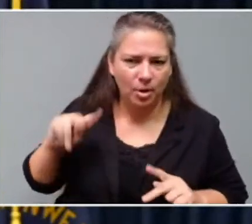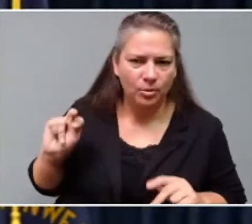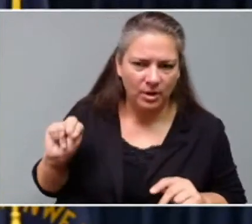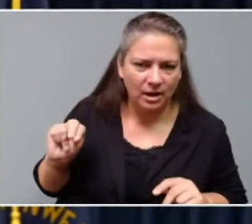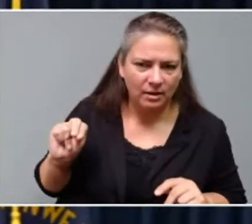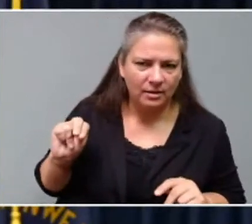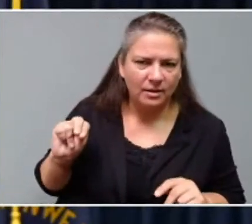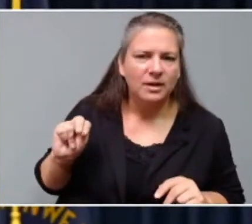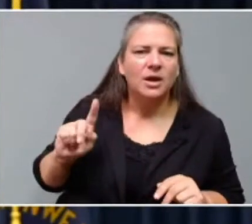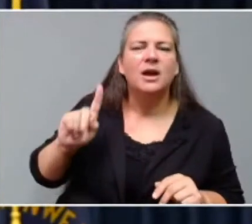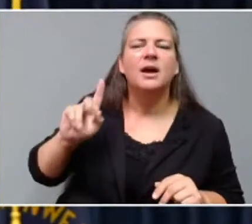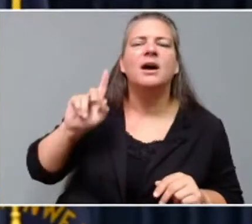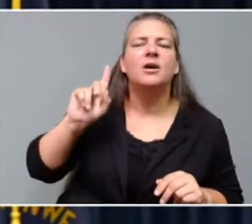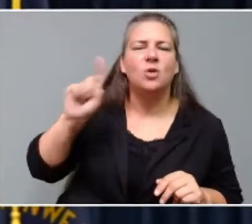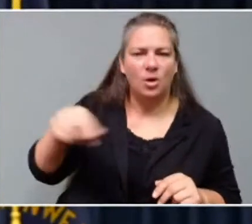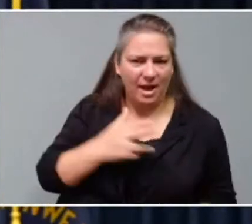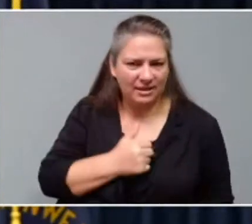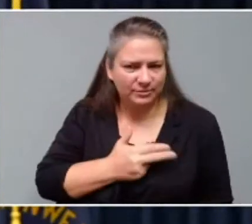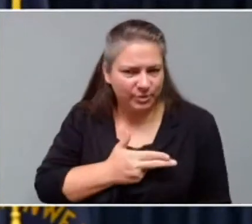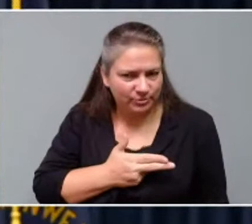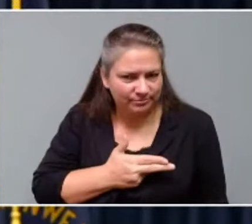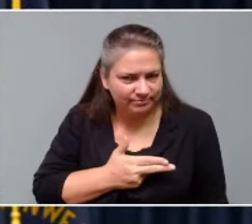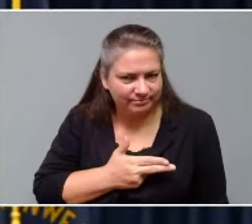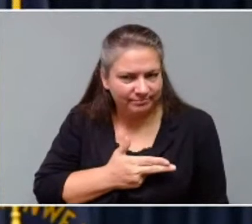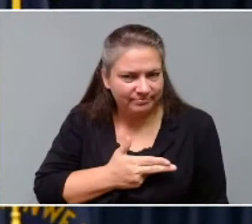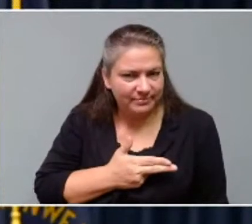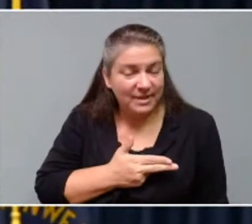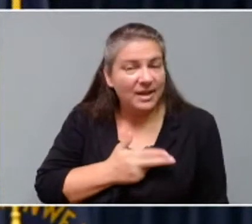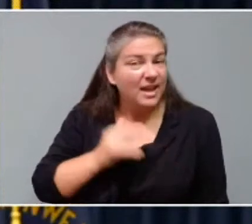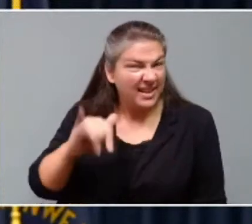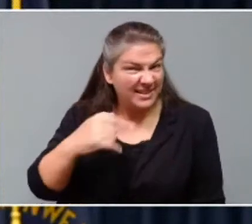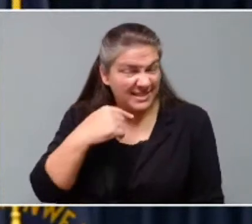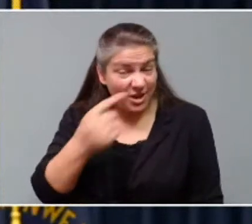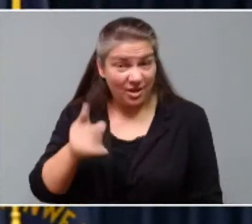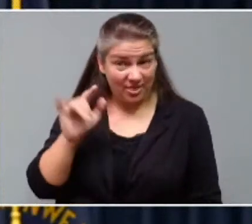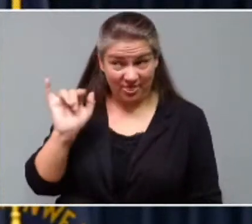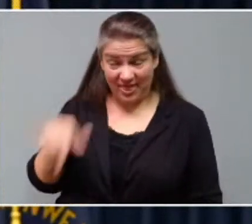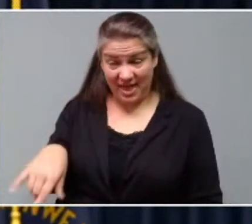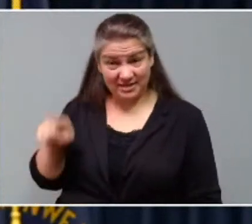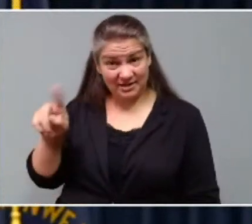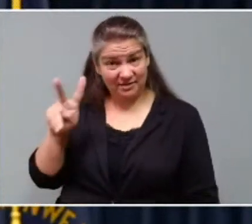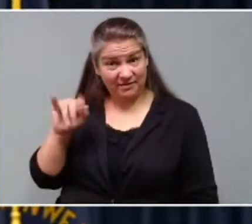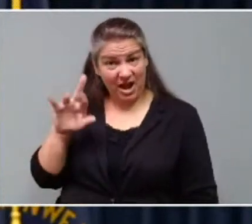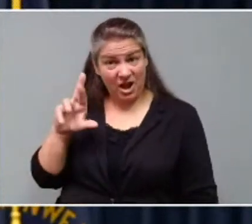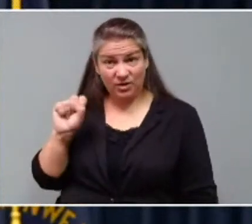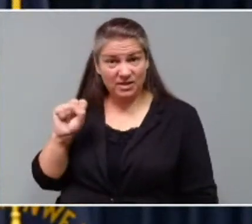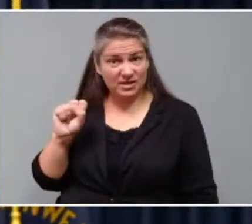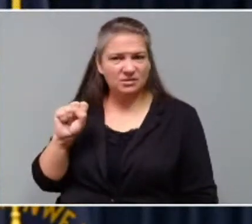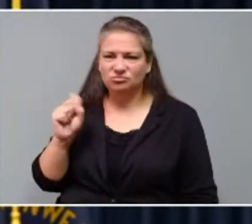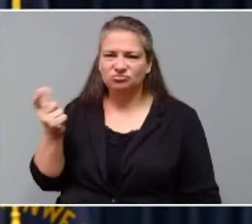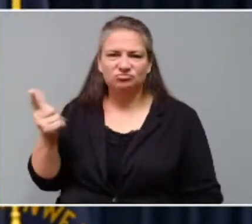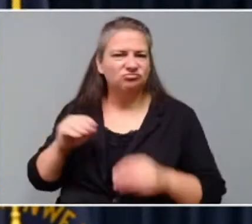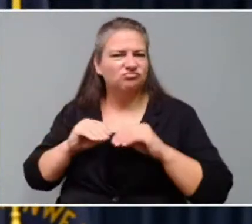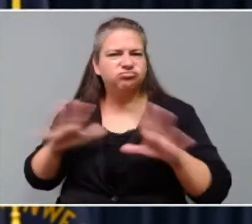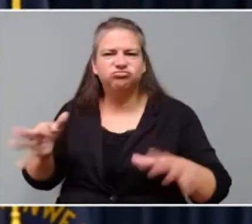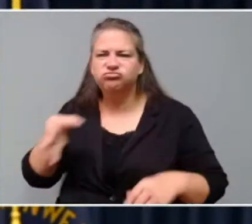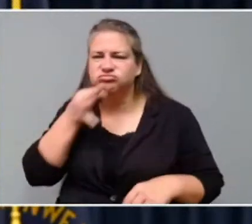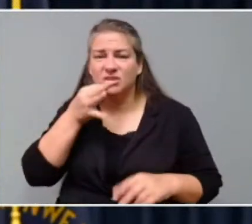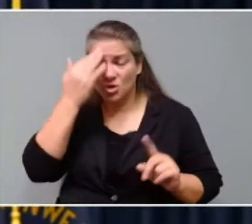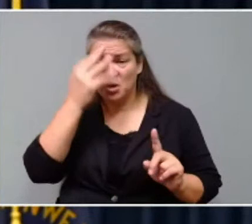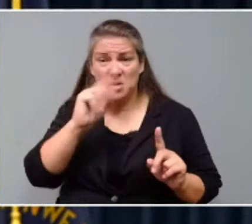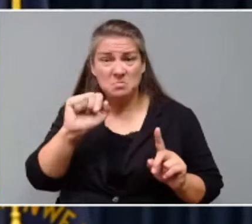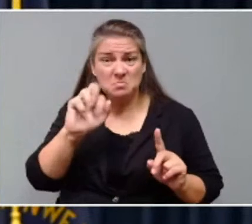this story shows you how this virus doesn't discriminate. When he came down with the virus, Mark was only 41 years